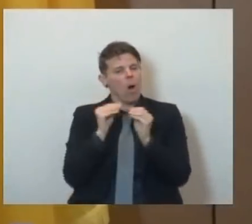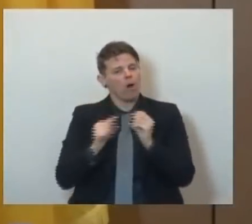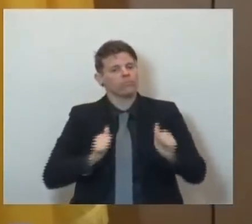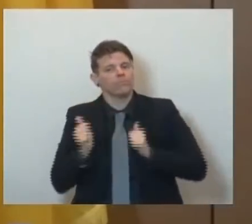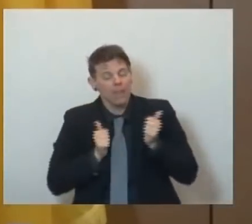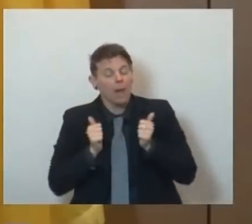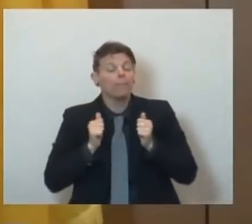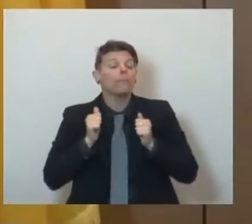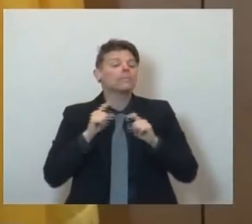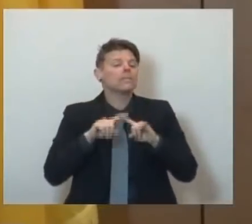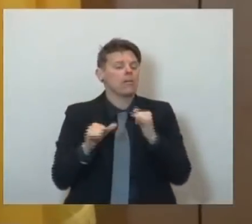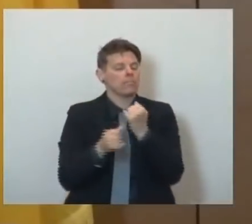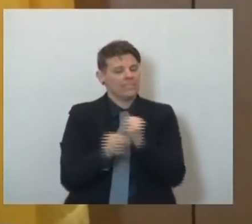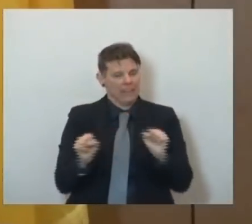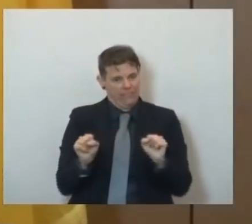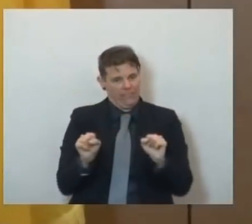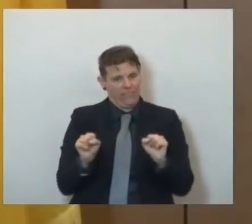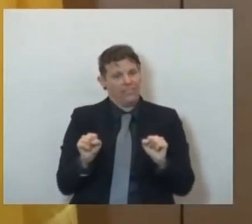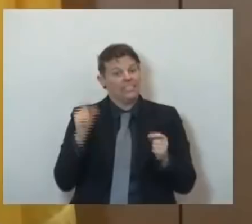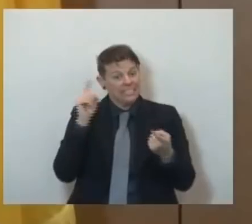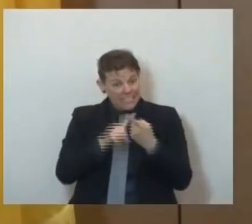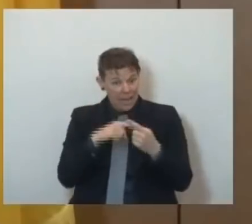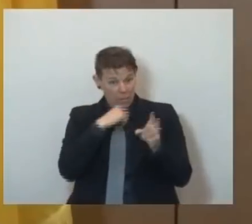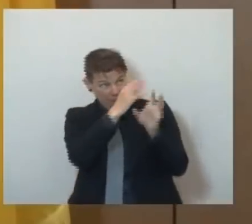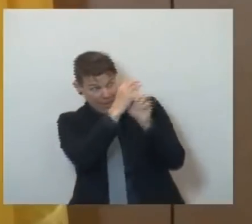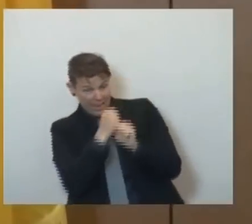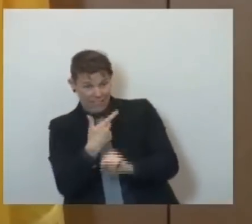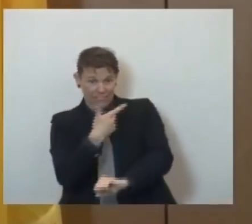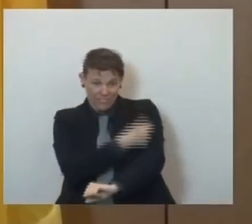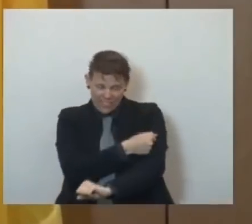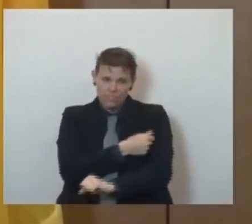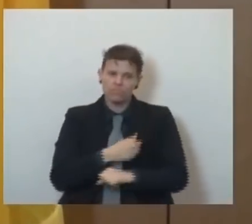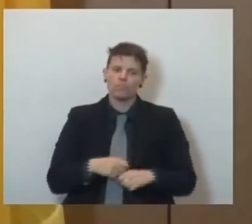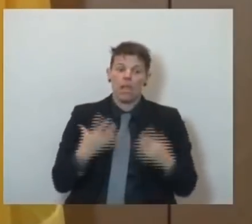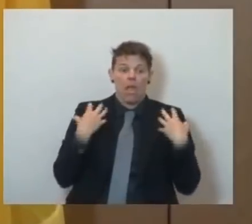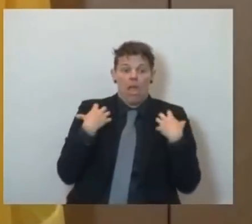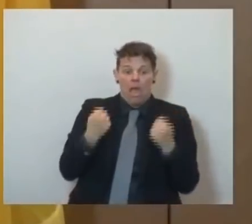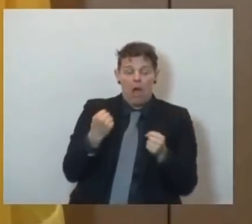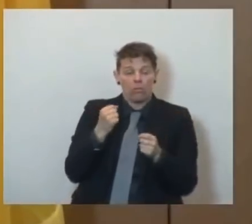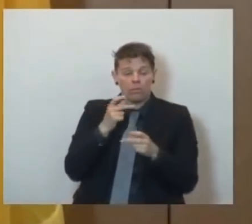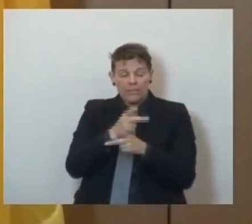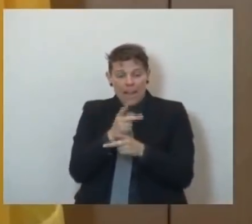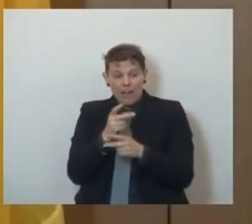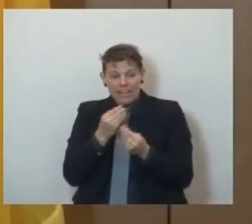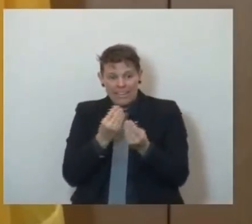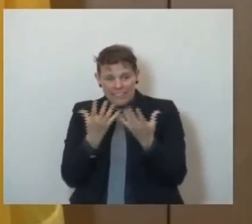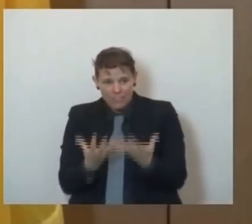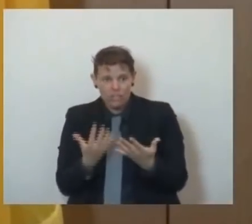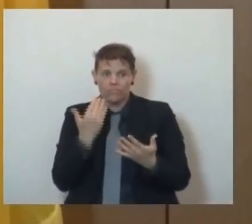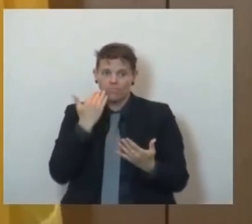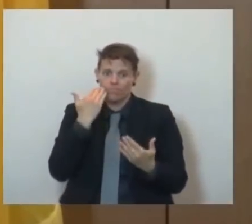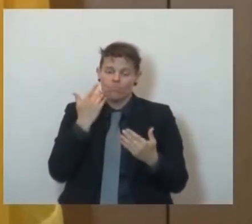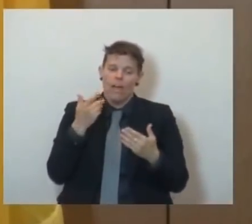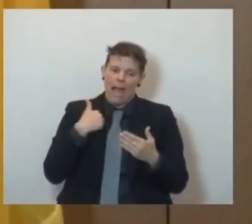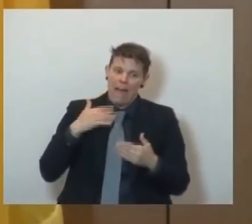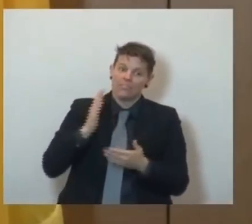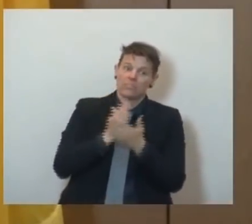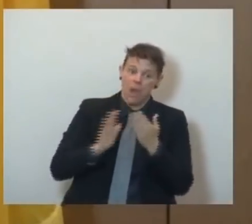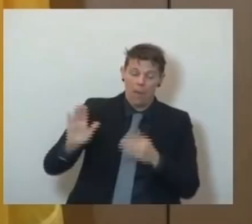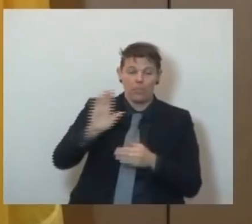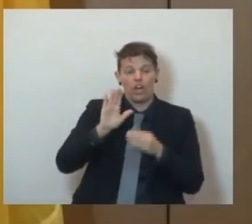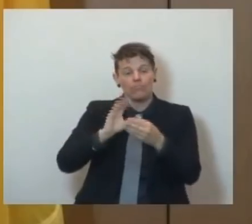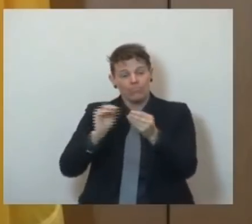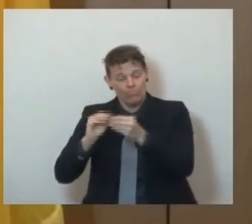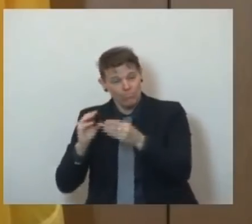vaccine out. But as a caregiver, it's incredibly painful when there are statements both in this state and out of